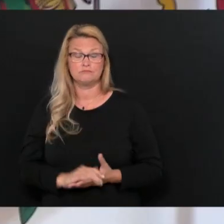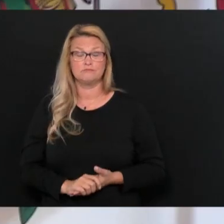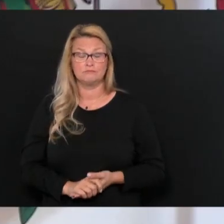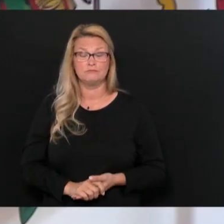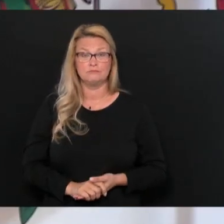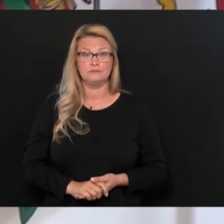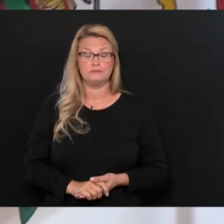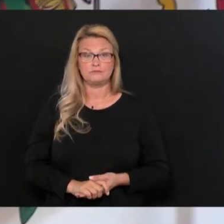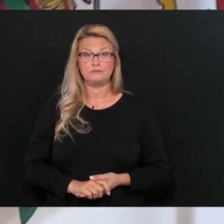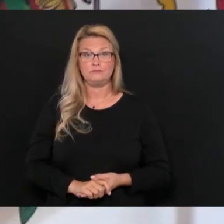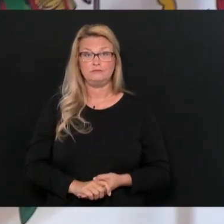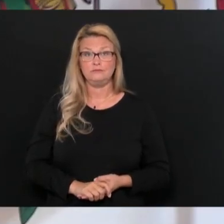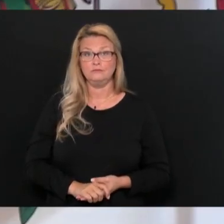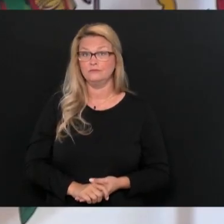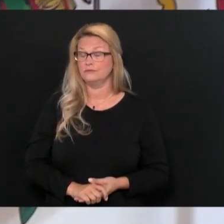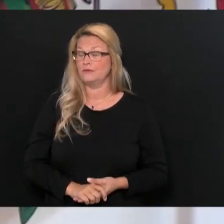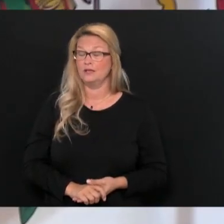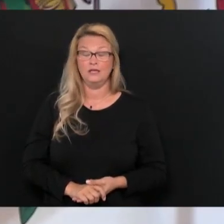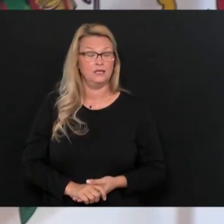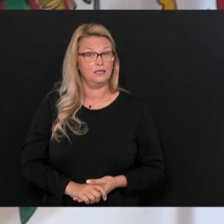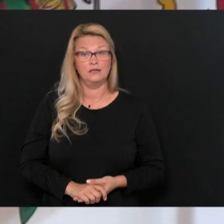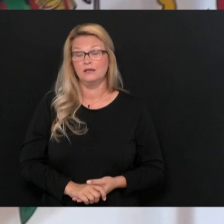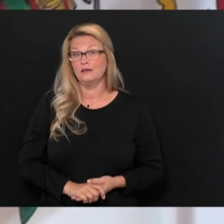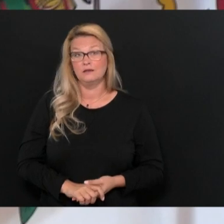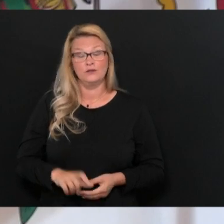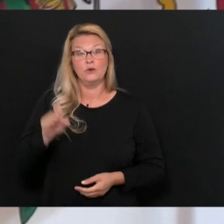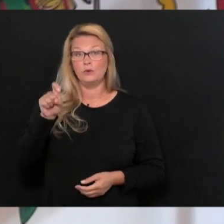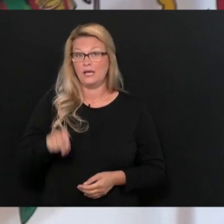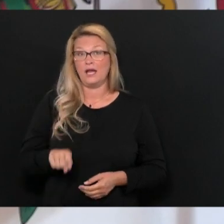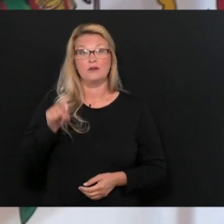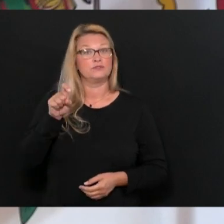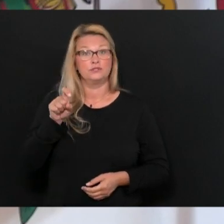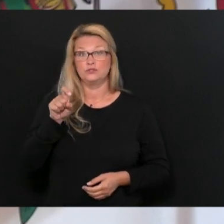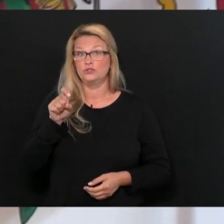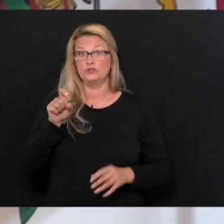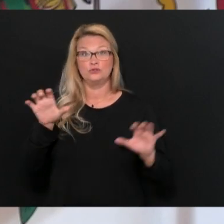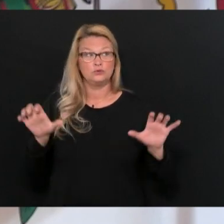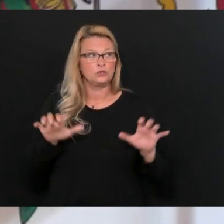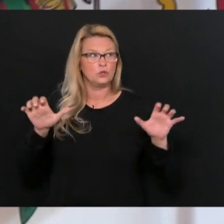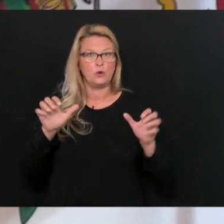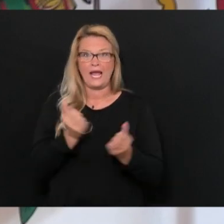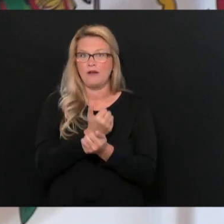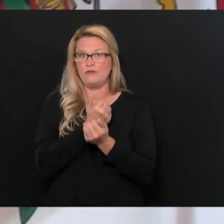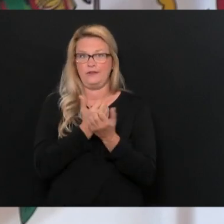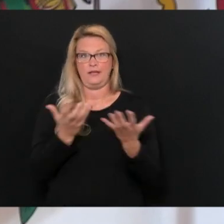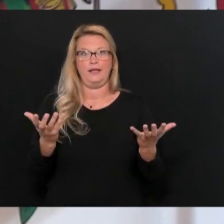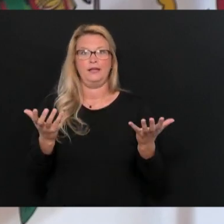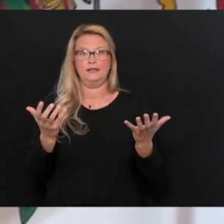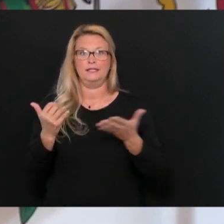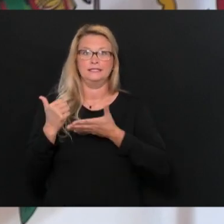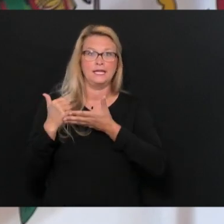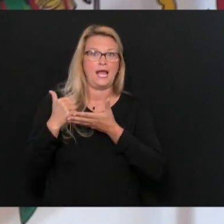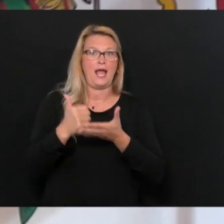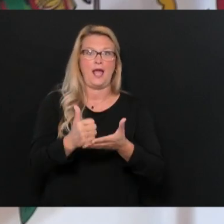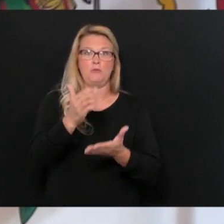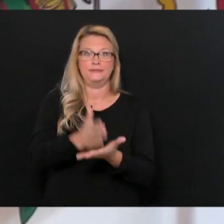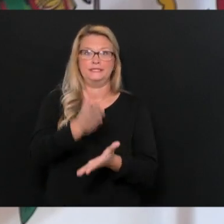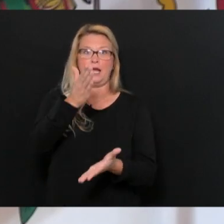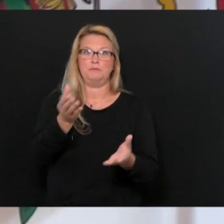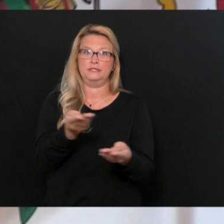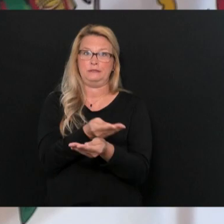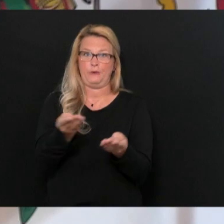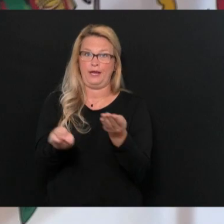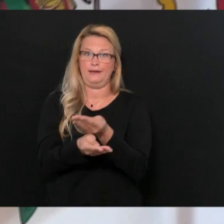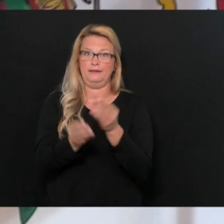You know, we just have to do any and everything we can to help one another and try to stop this stuff,